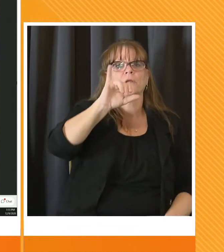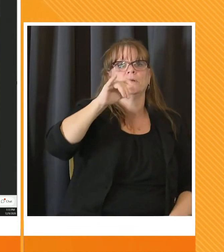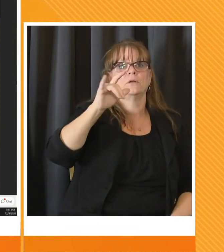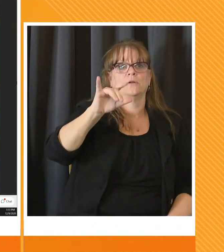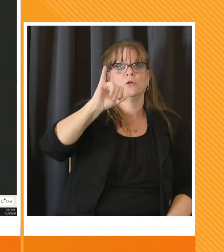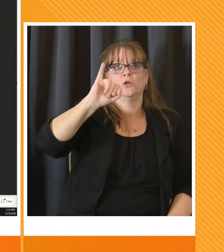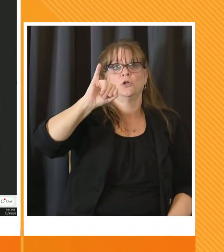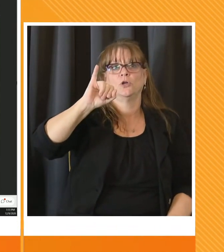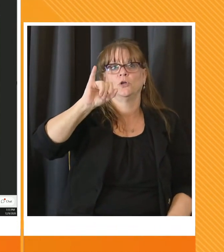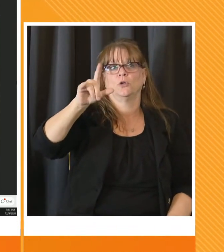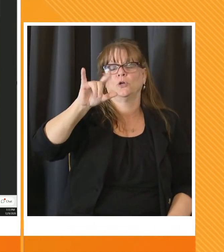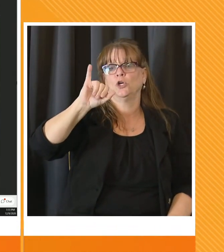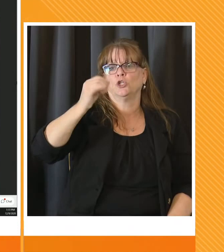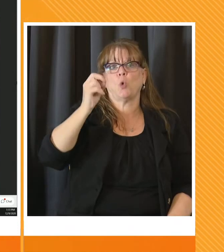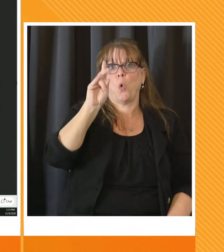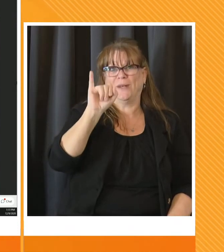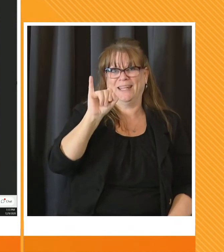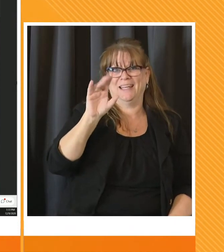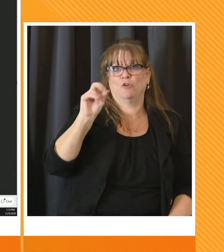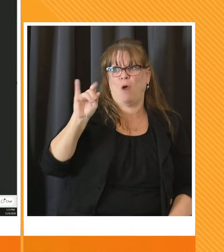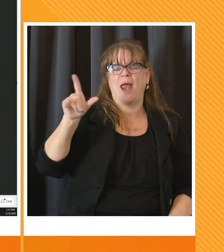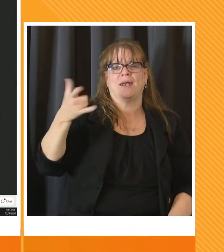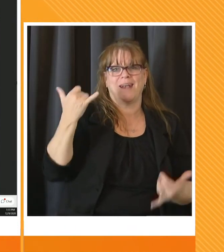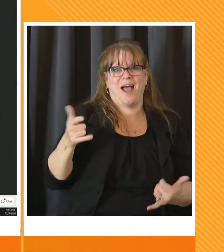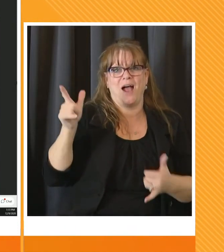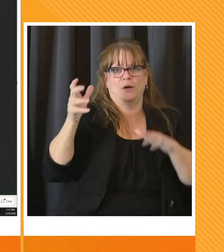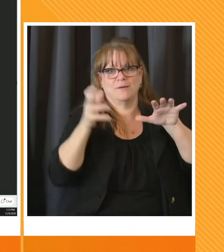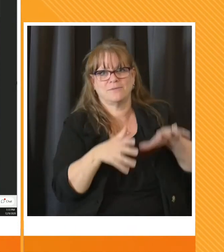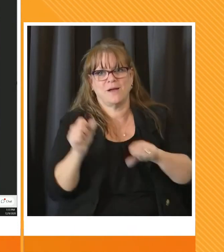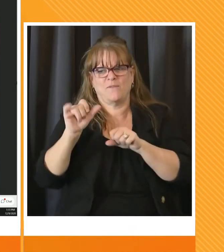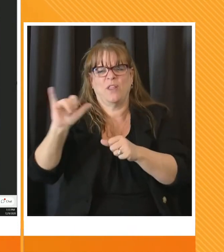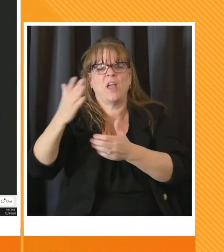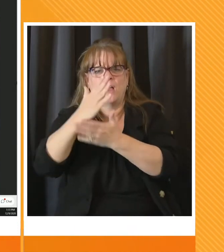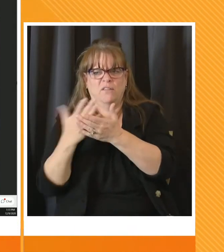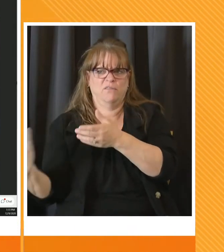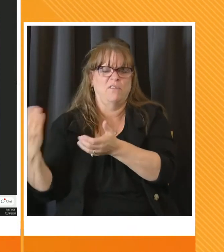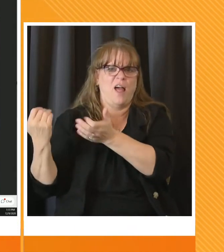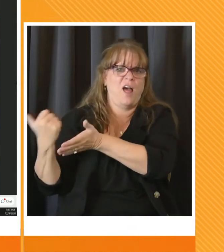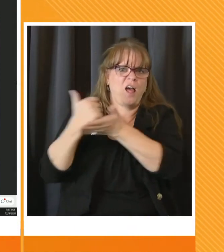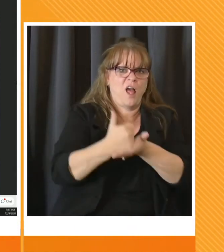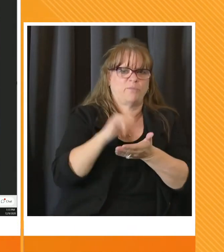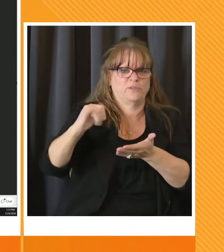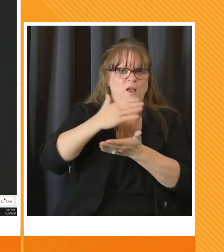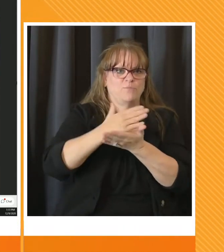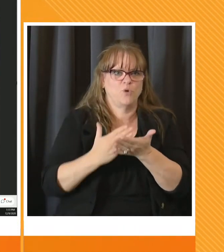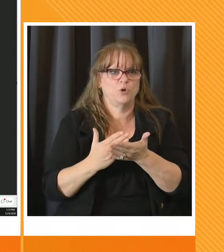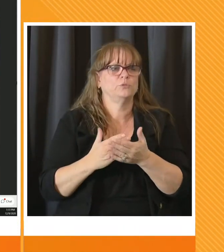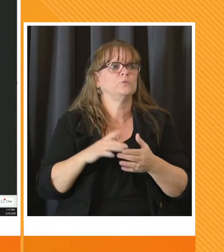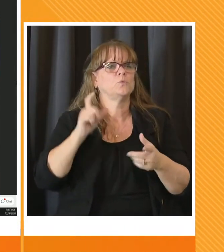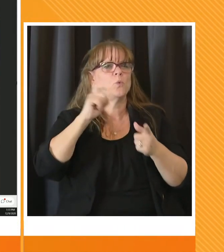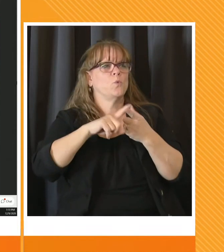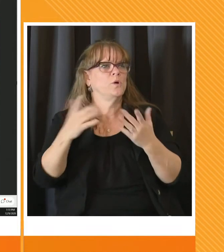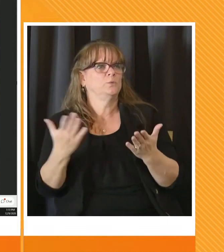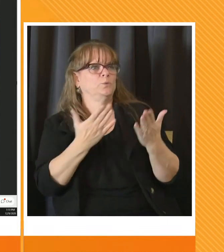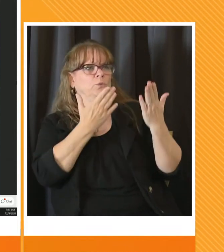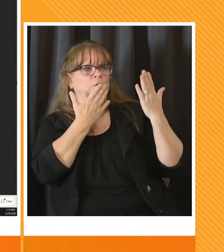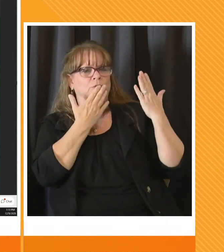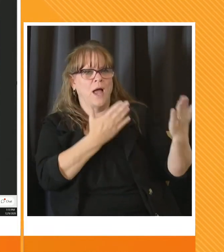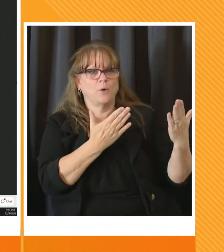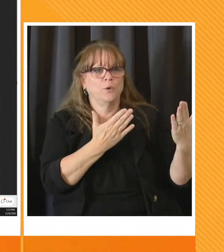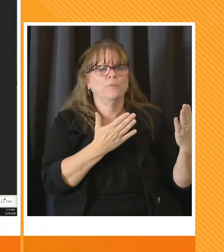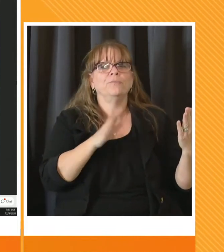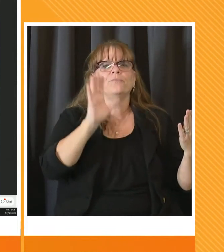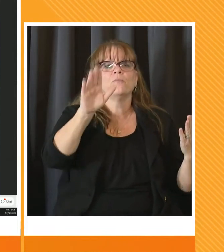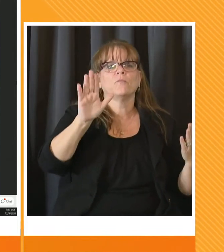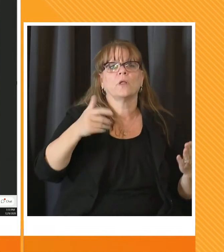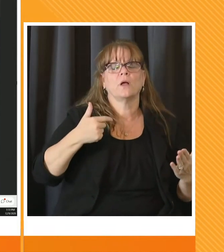Thank you, Incident Commander Bookman. I'm pleased to join you. I'm Joni Reynolds, and I'm the Director for Public Health for Gunnison County,